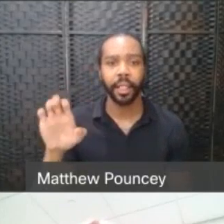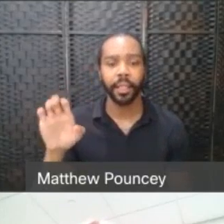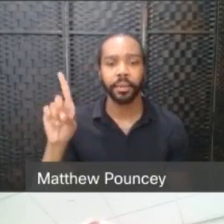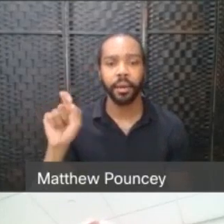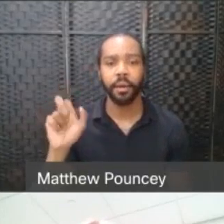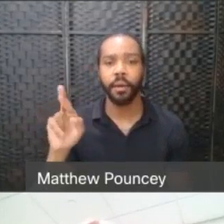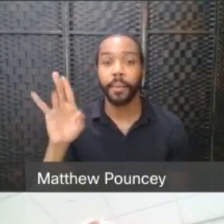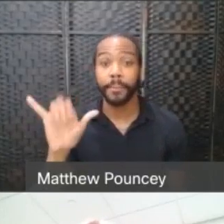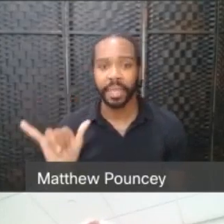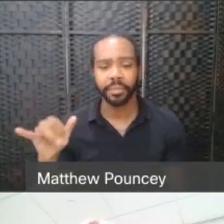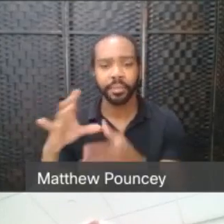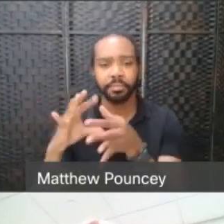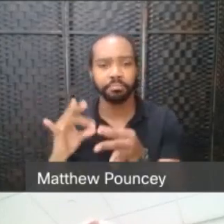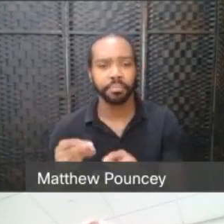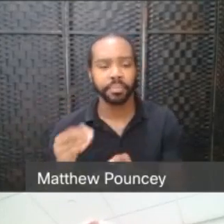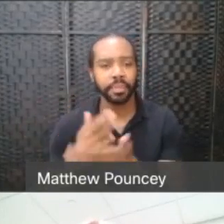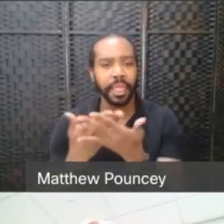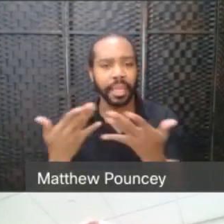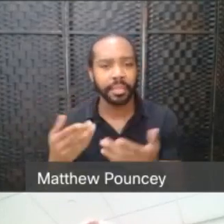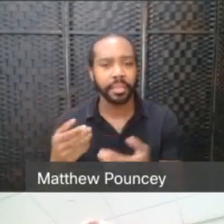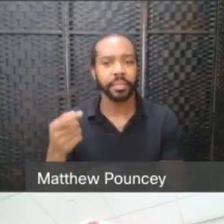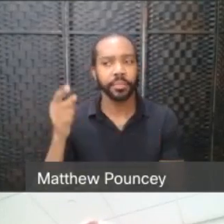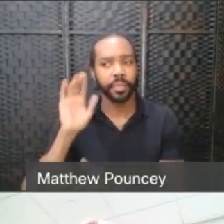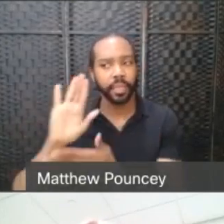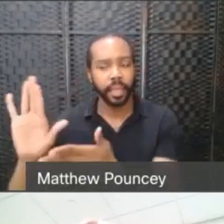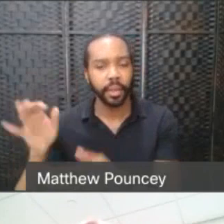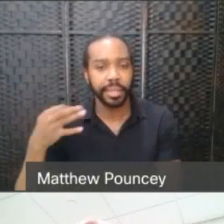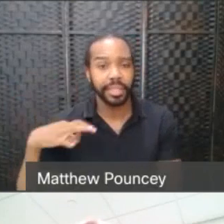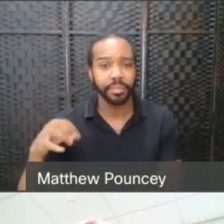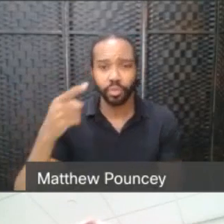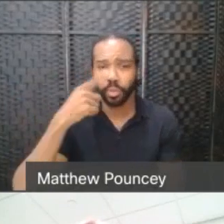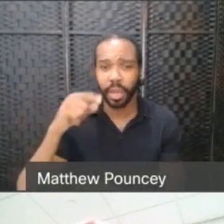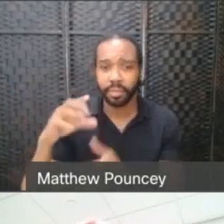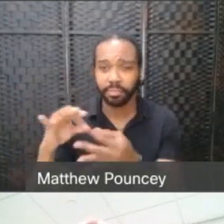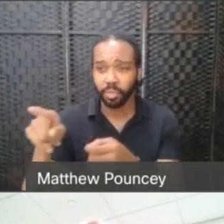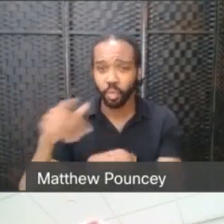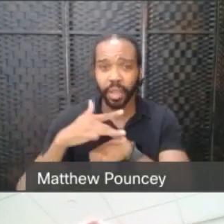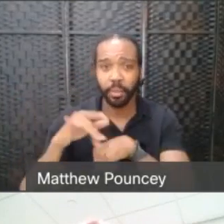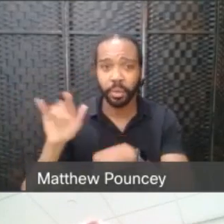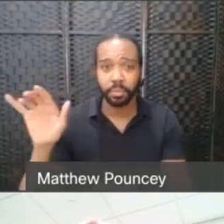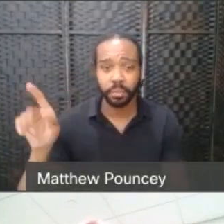has completed to incentivize their staff. Danielle, are you available at this time?